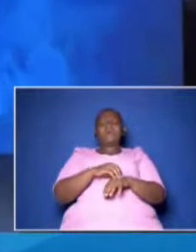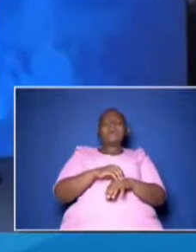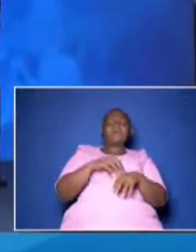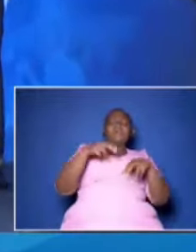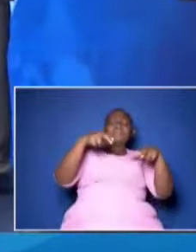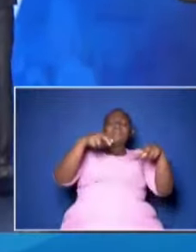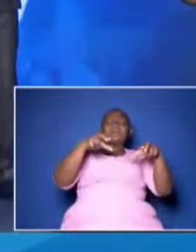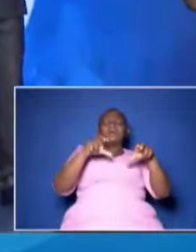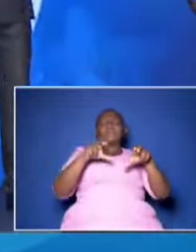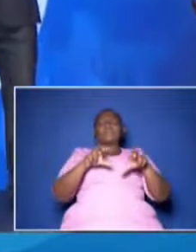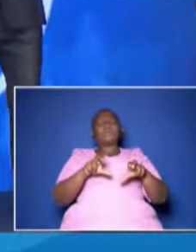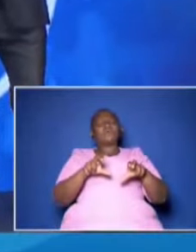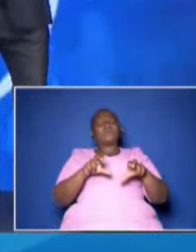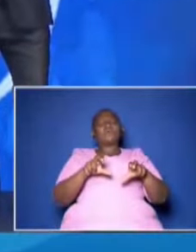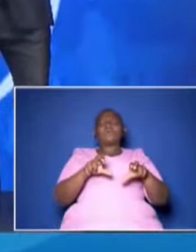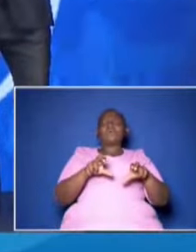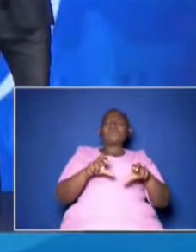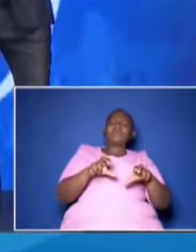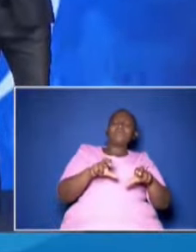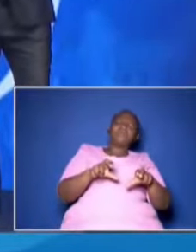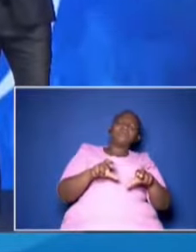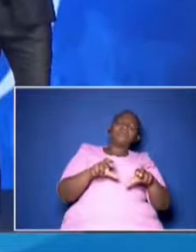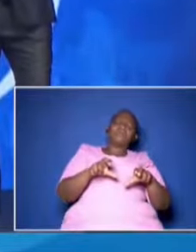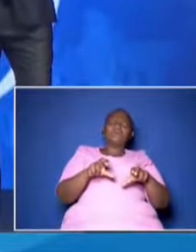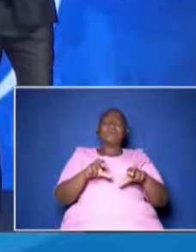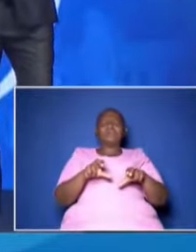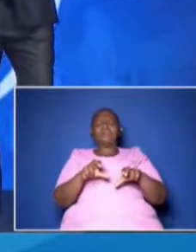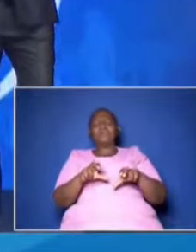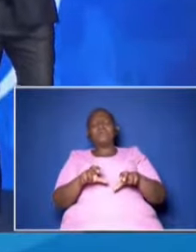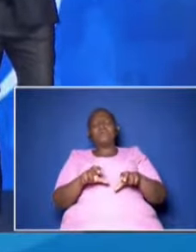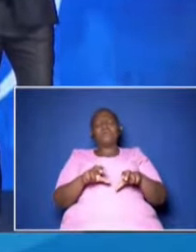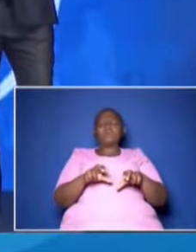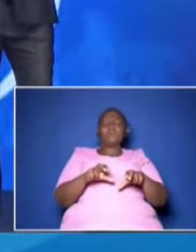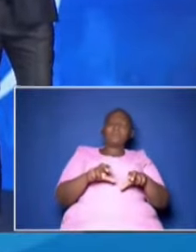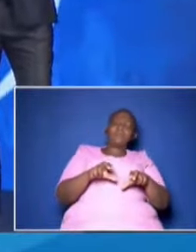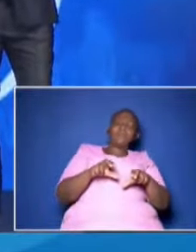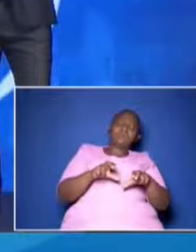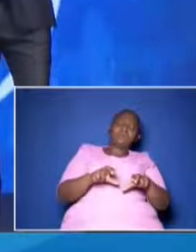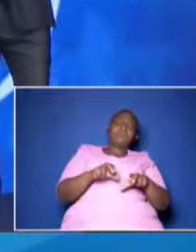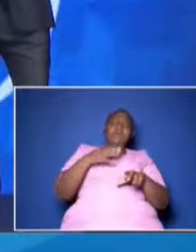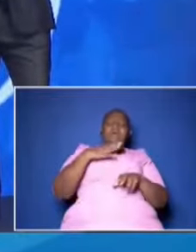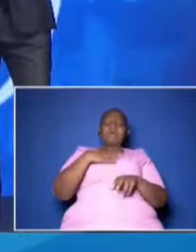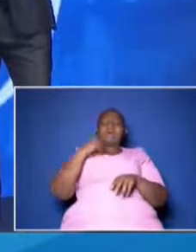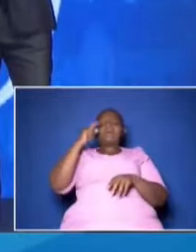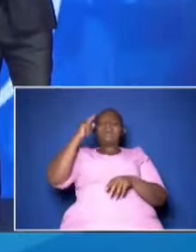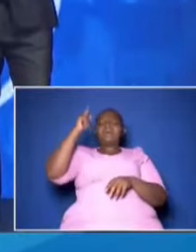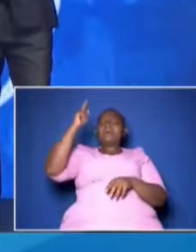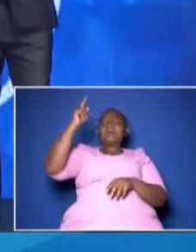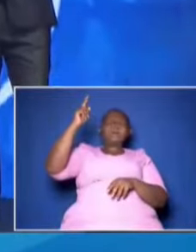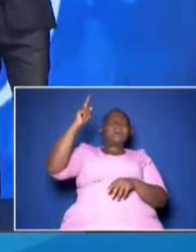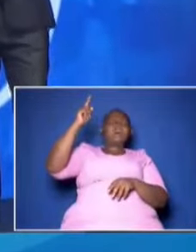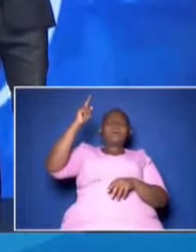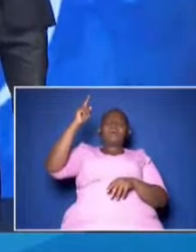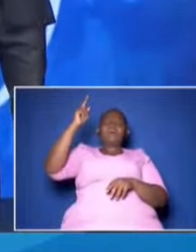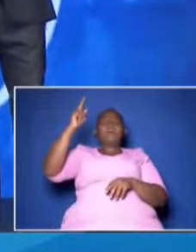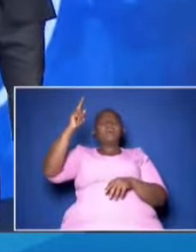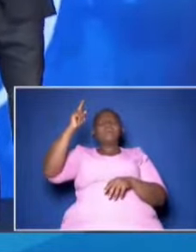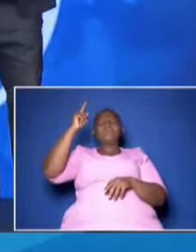lamb the of and